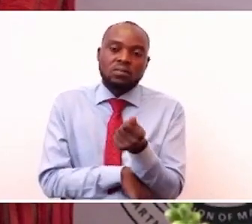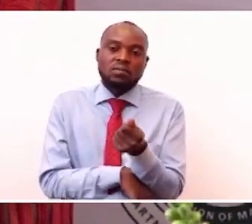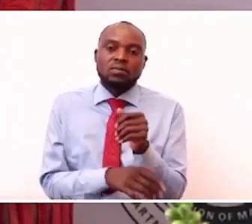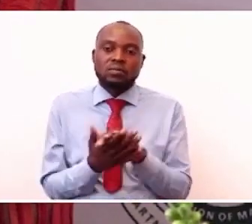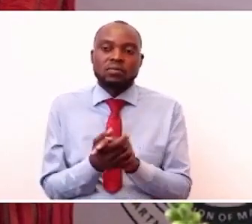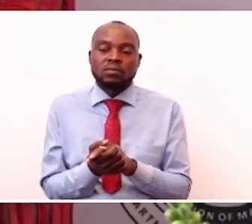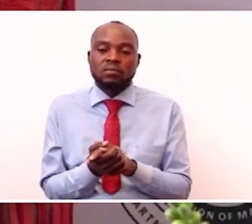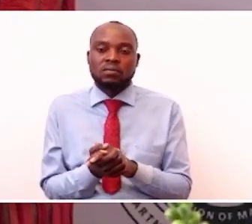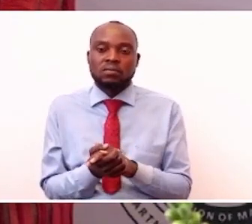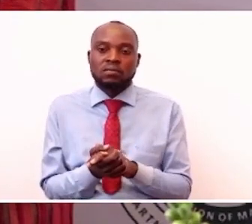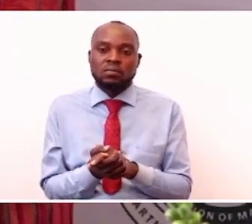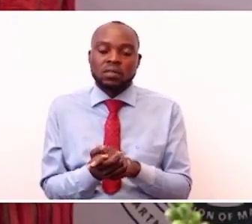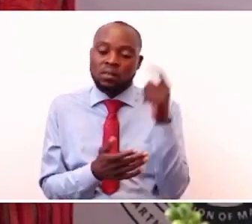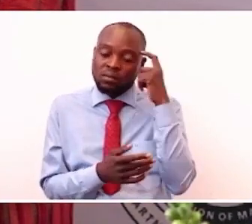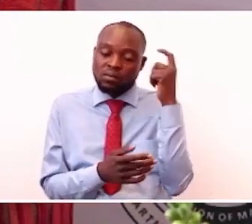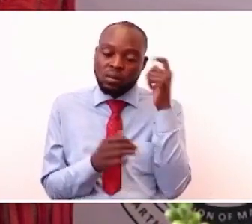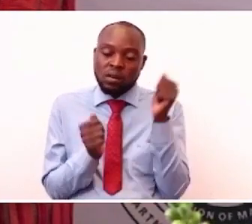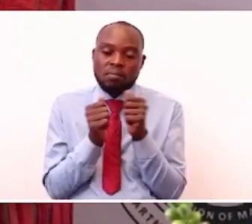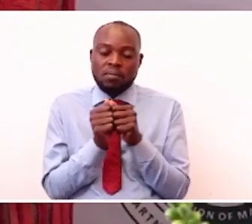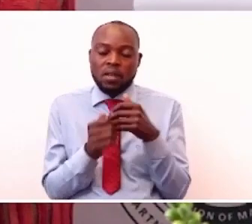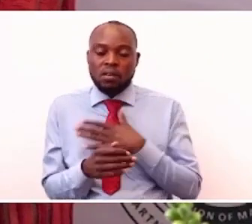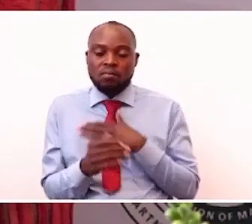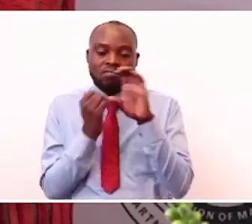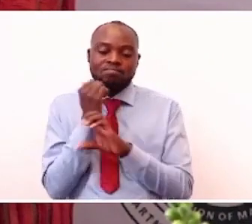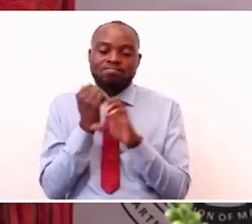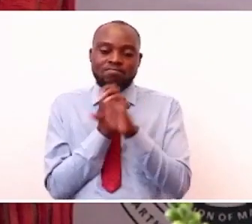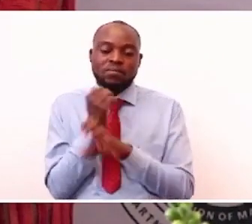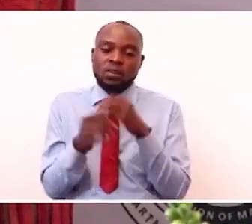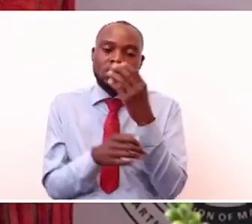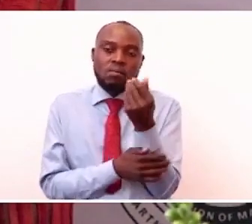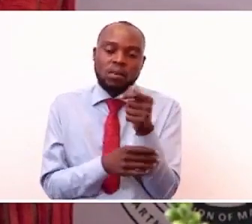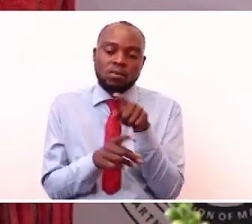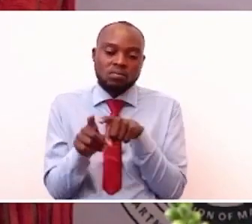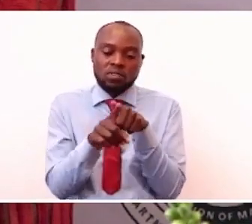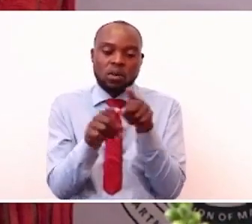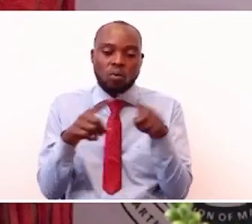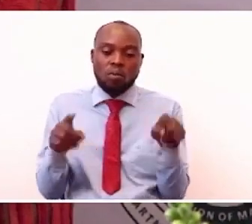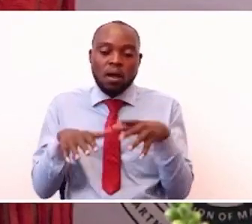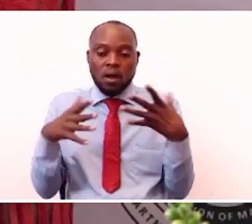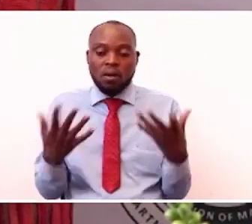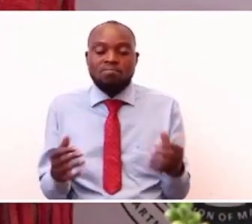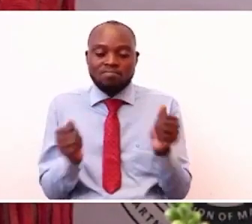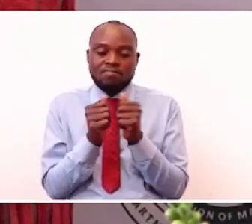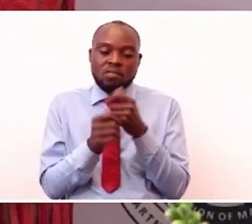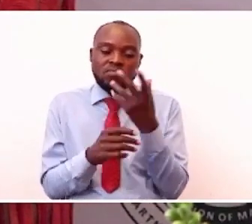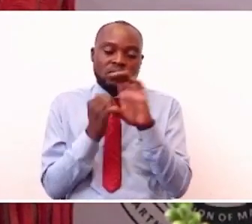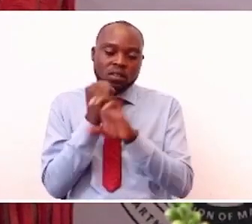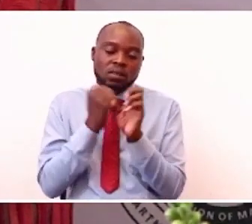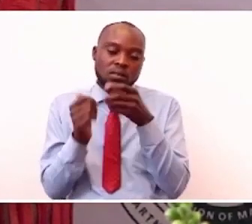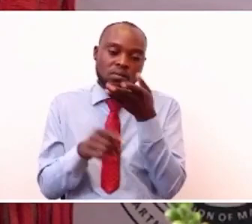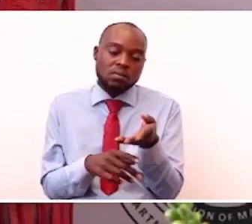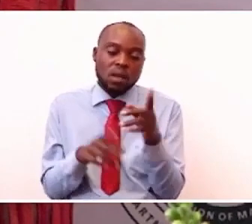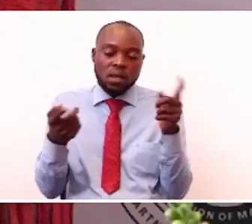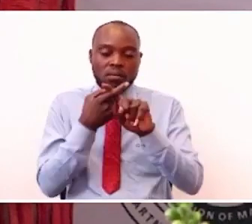us are from countries that have anti-money laundering laws, but how many of those countries actually agree to